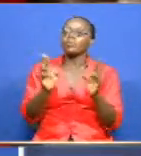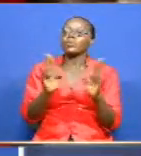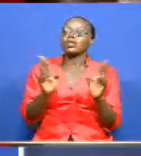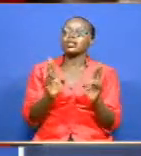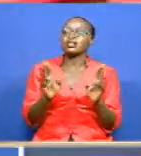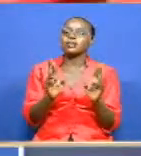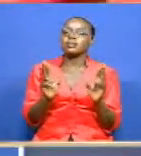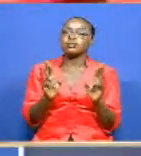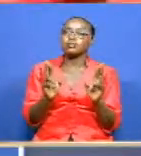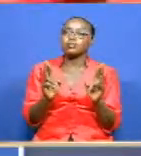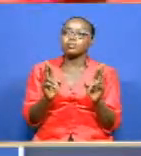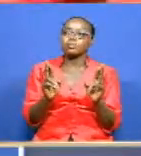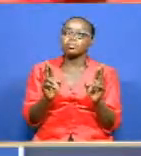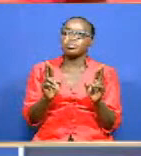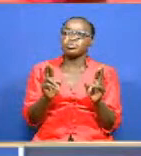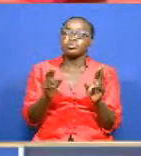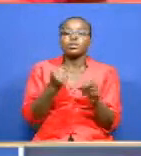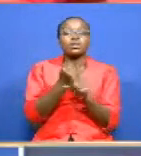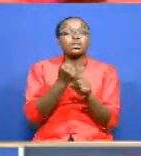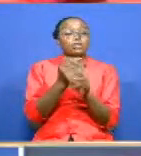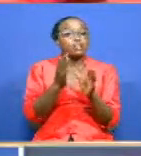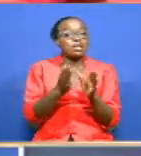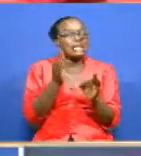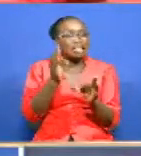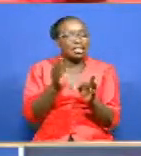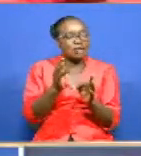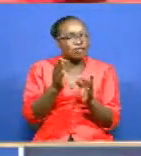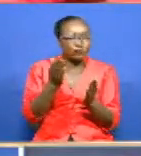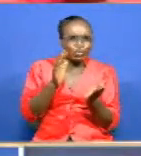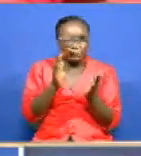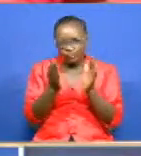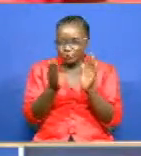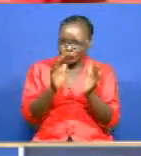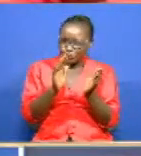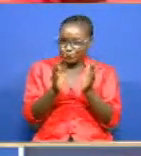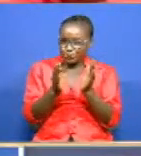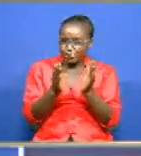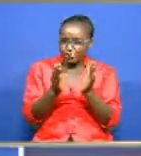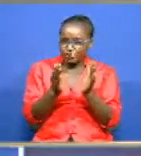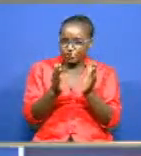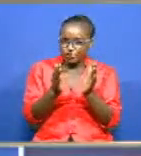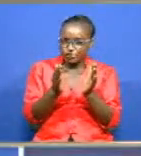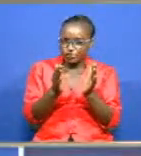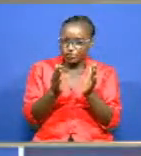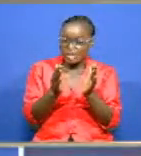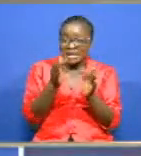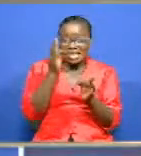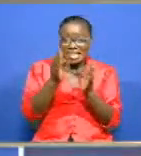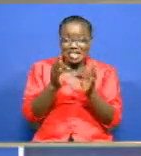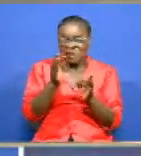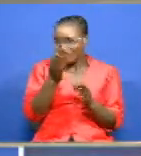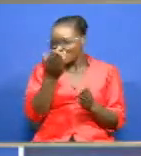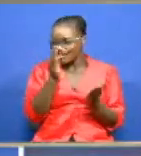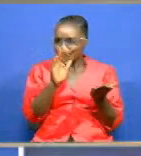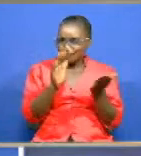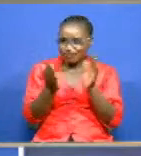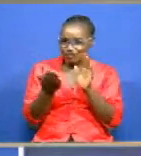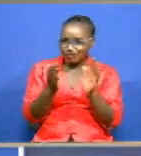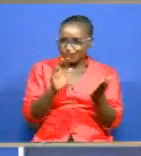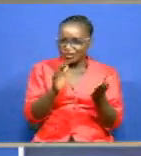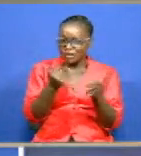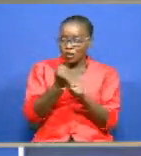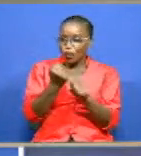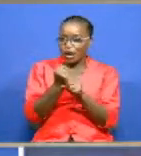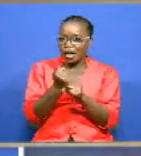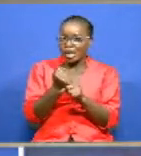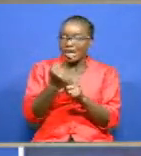My colleagues, if you waver, if you waver and do the wrong